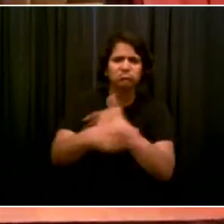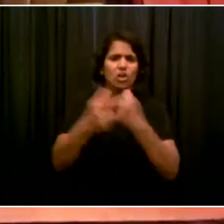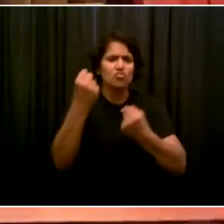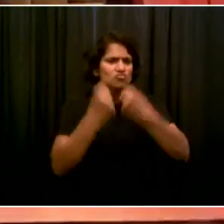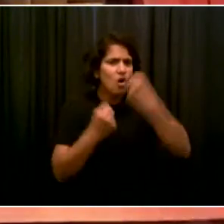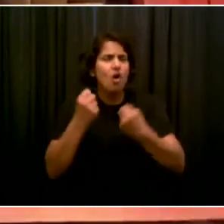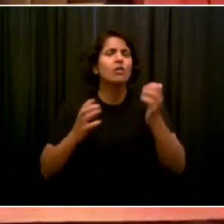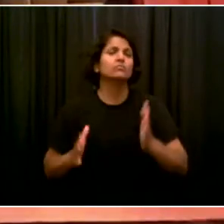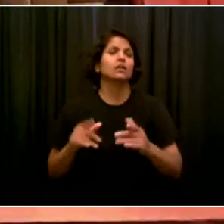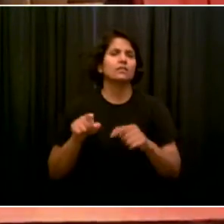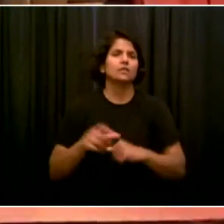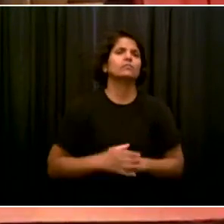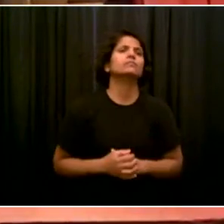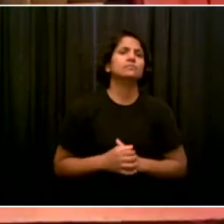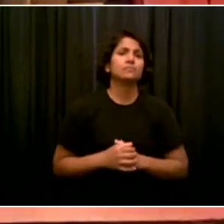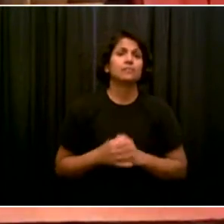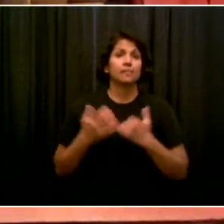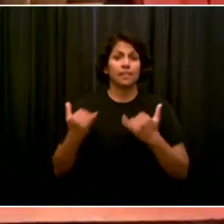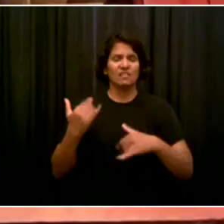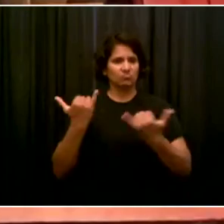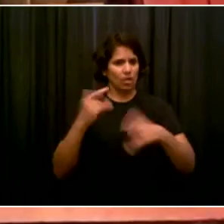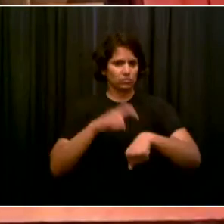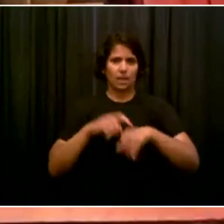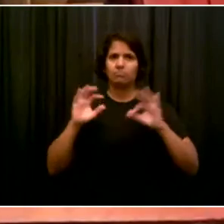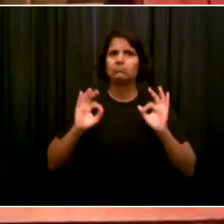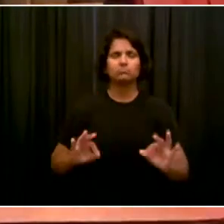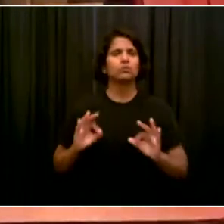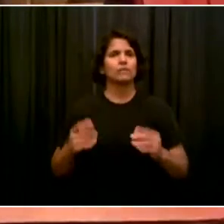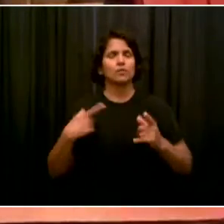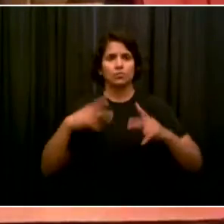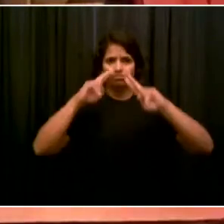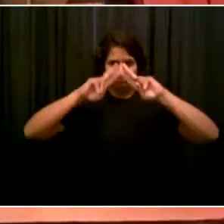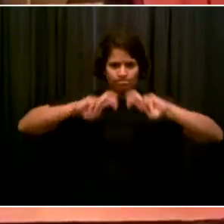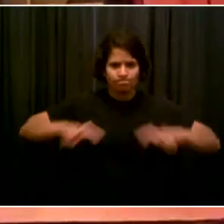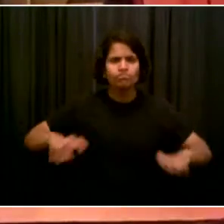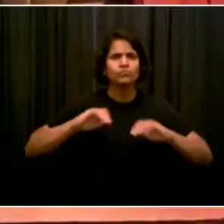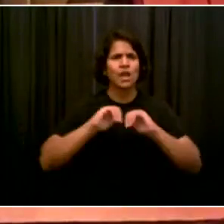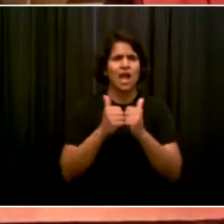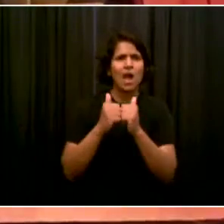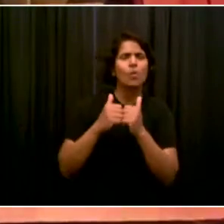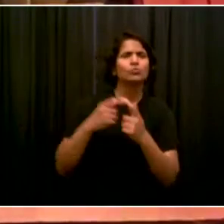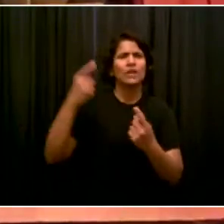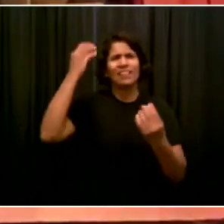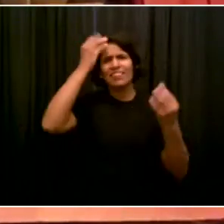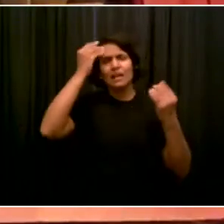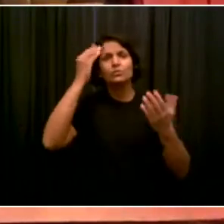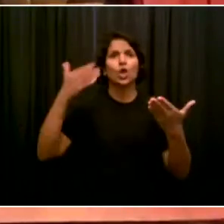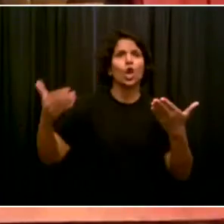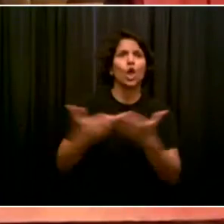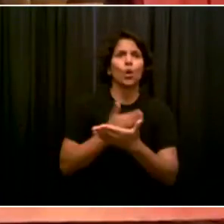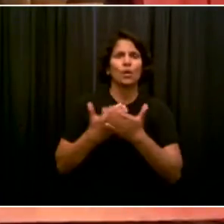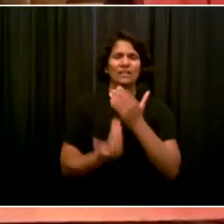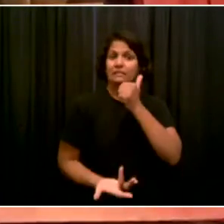at this again and again and again, see what new technology is available to get additional useful life out of the